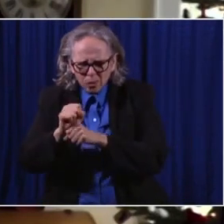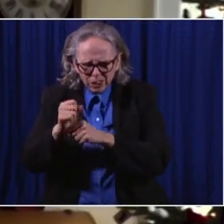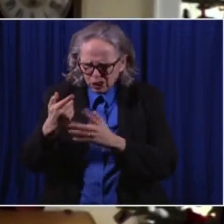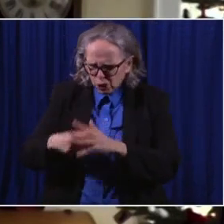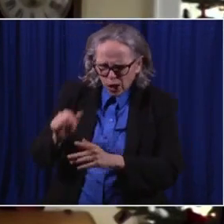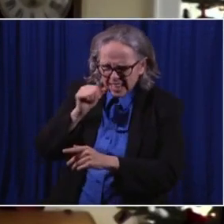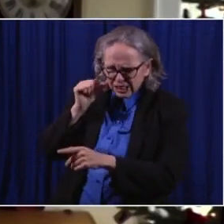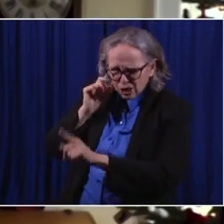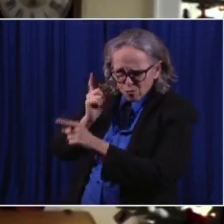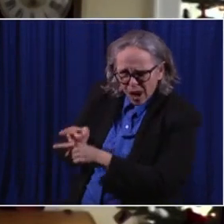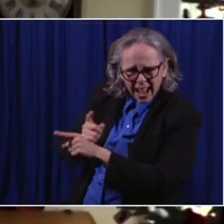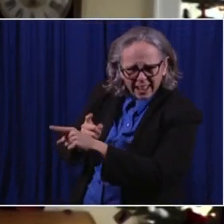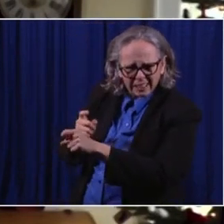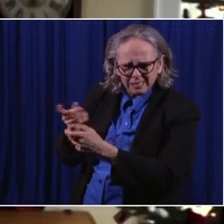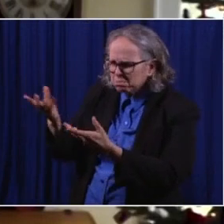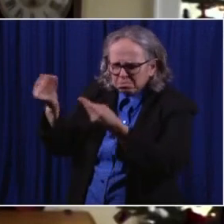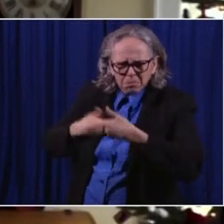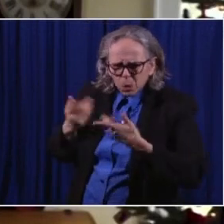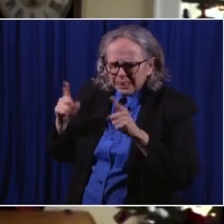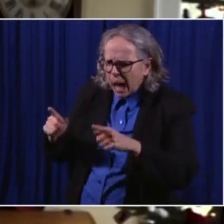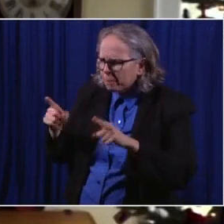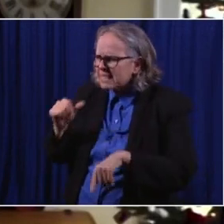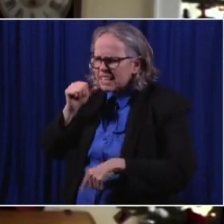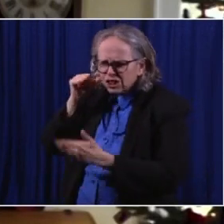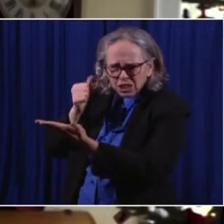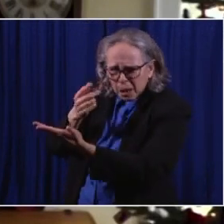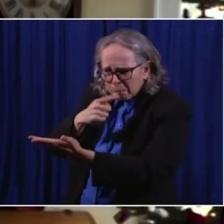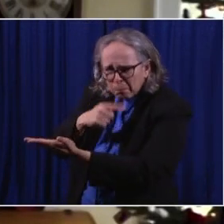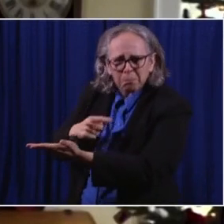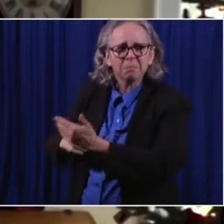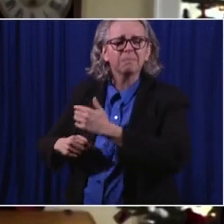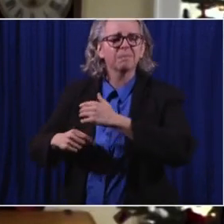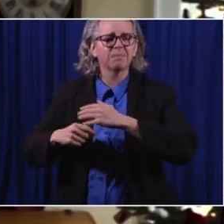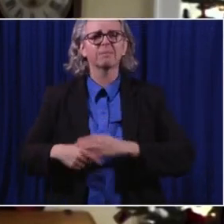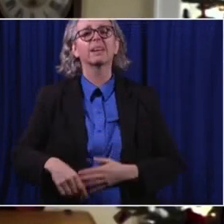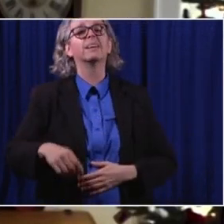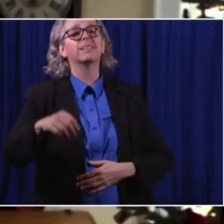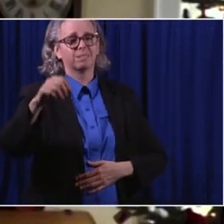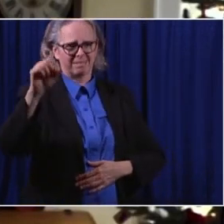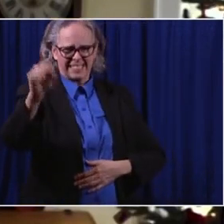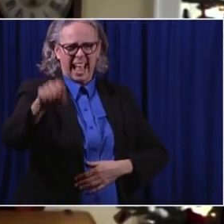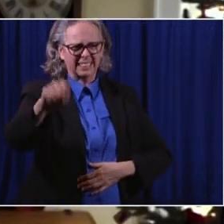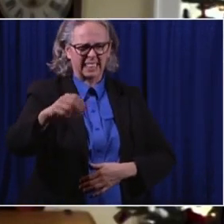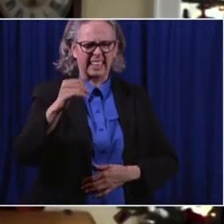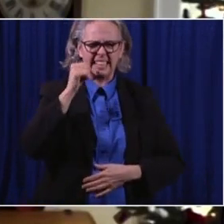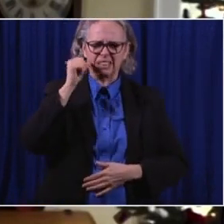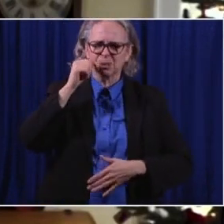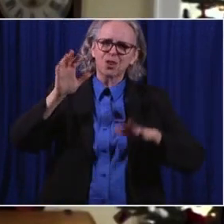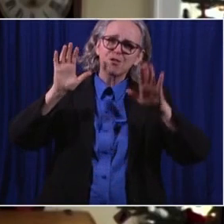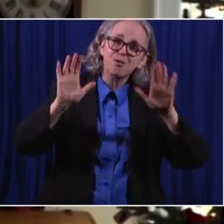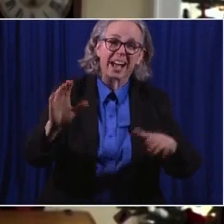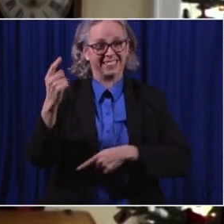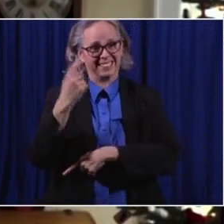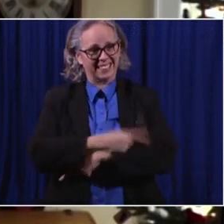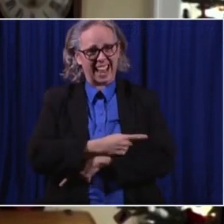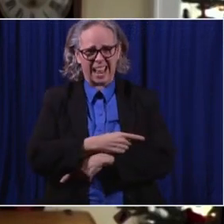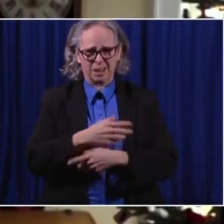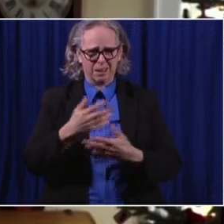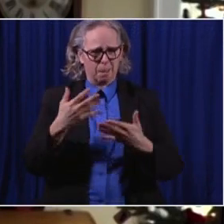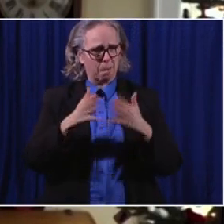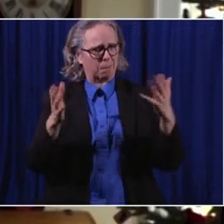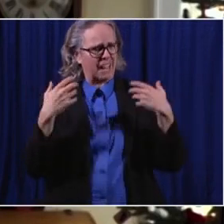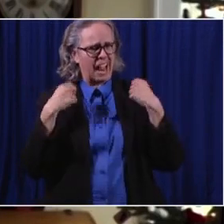yesterday went. Yes, yesterday was really a great day. We, as Public Health Department, are really excited about the opportunity